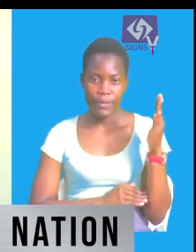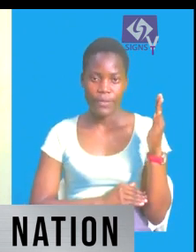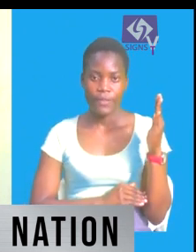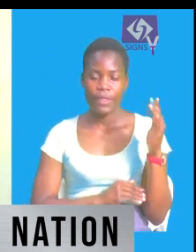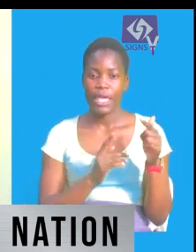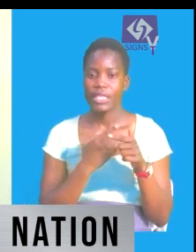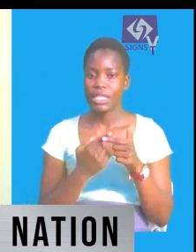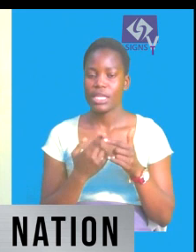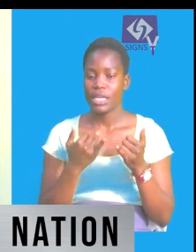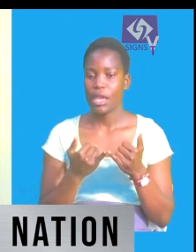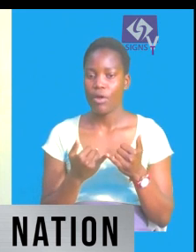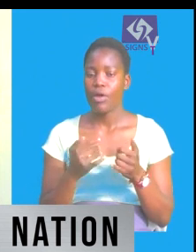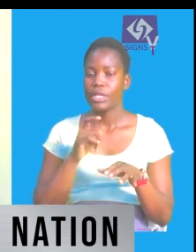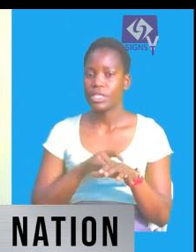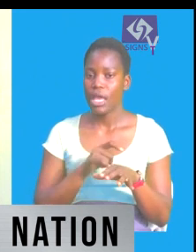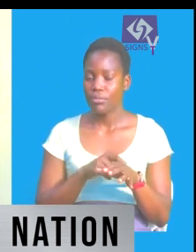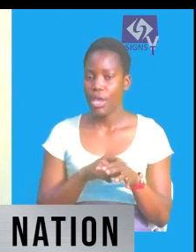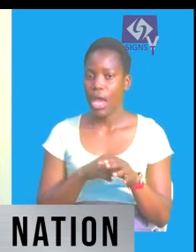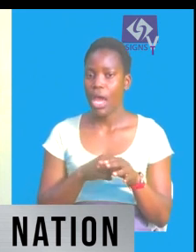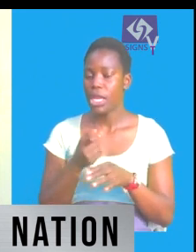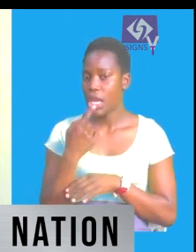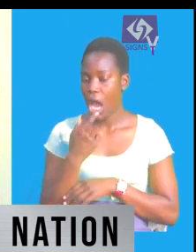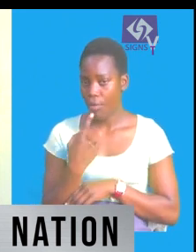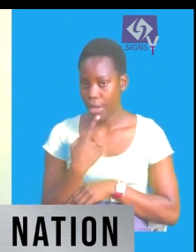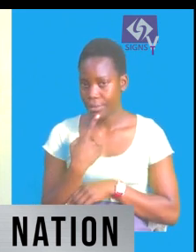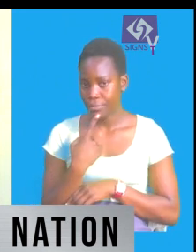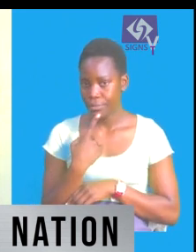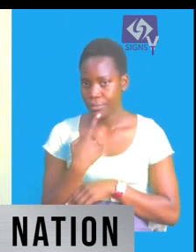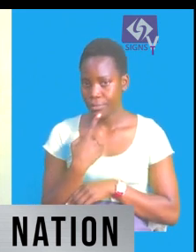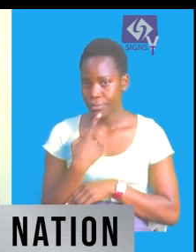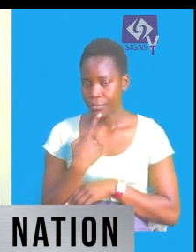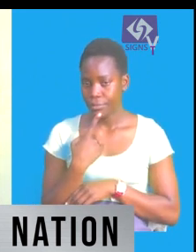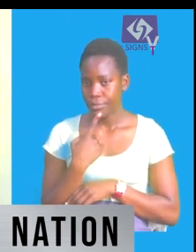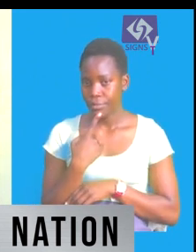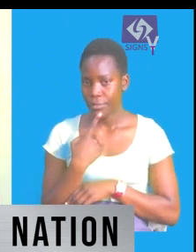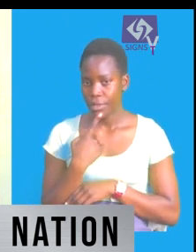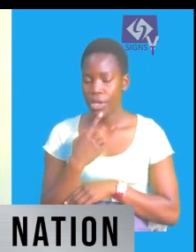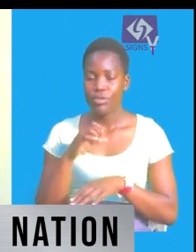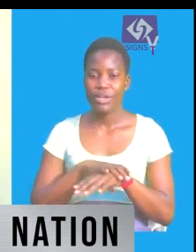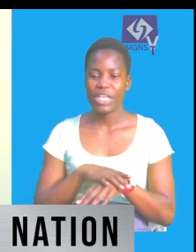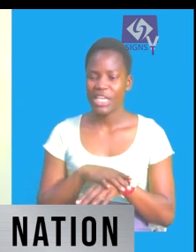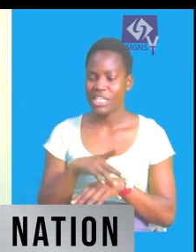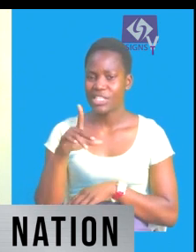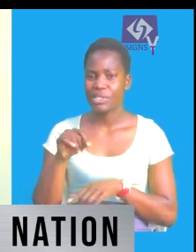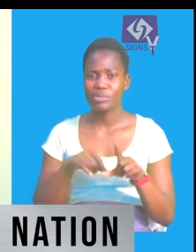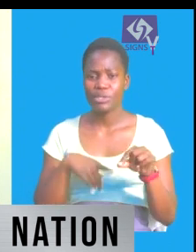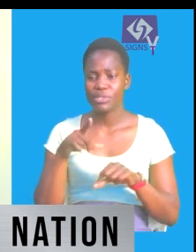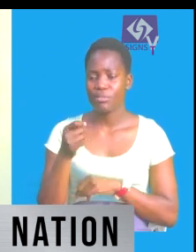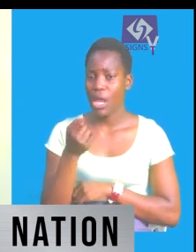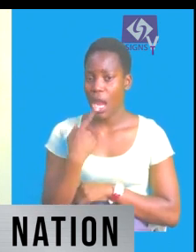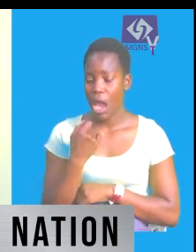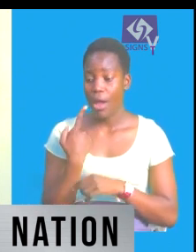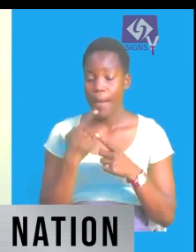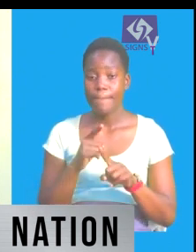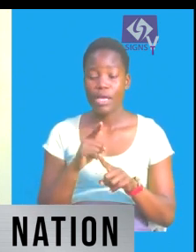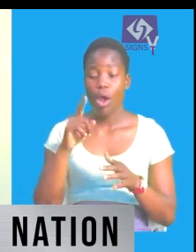blah. And then now when it comes to the prescription, going to the pharmacy, you'll get paracetamol, but what you're supposed